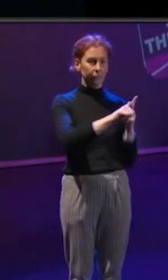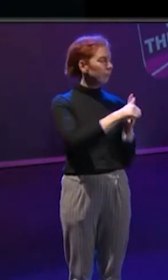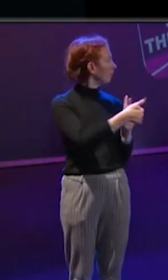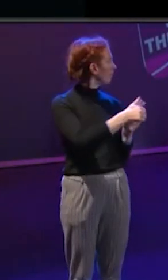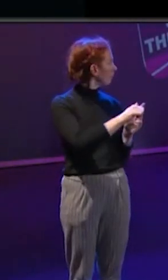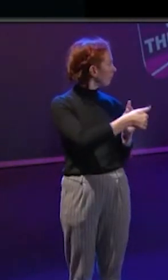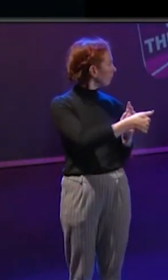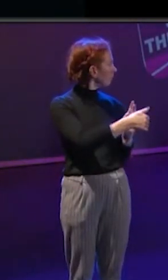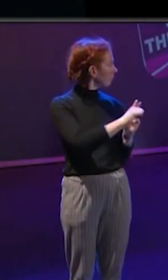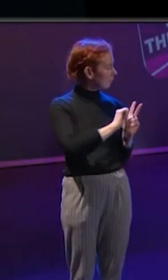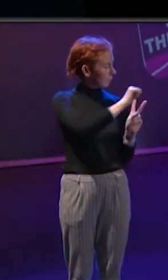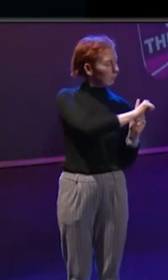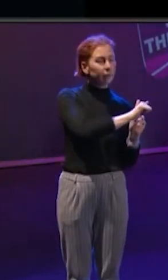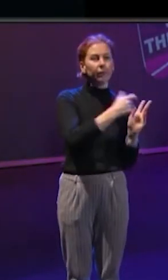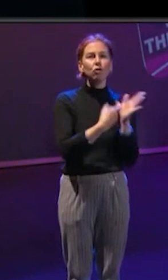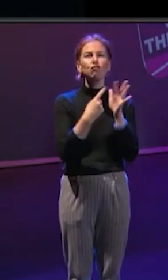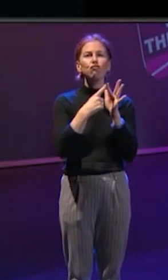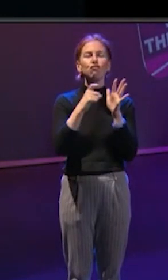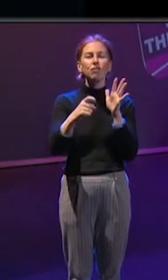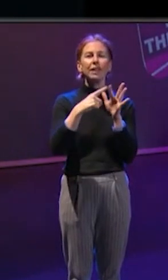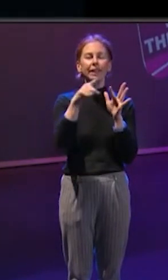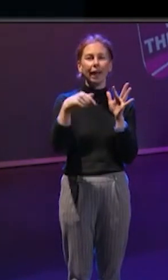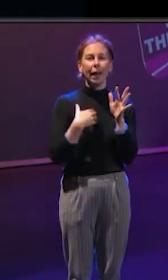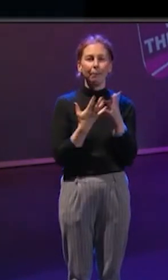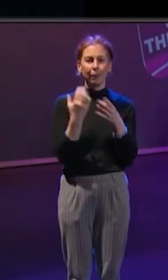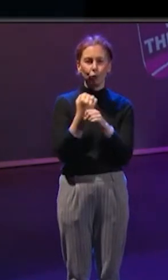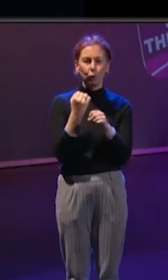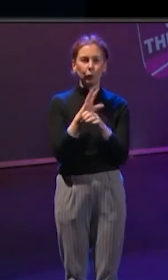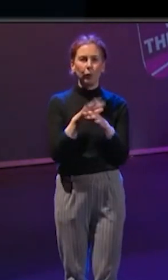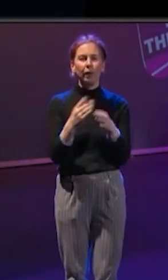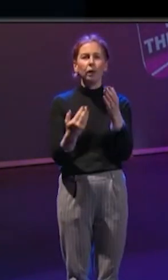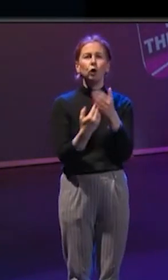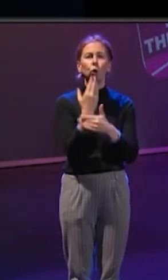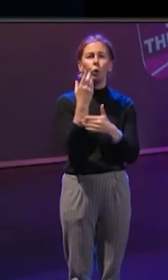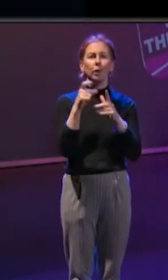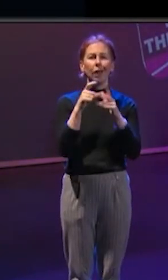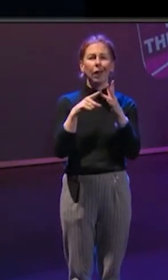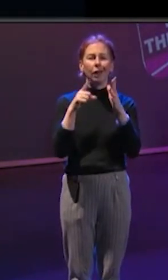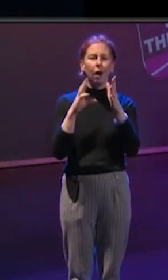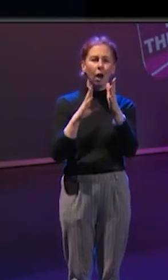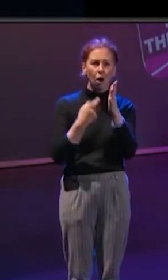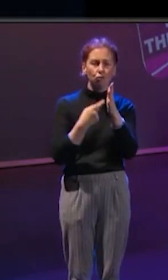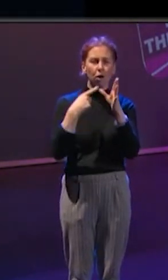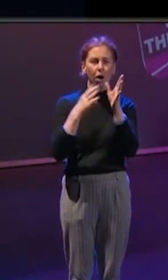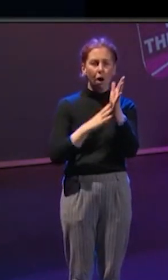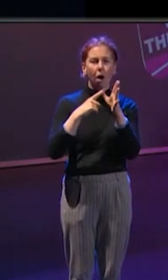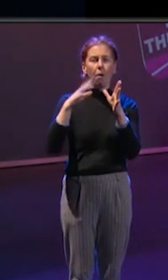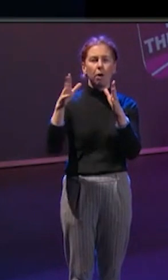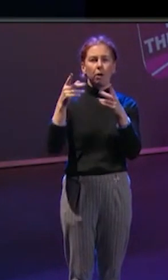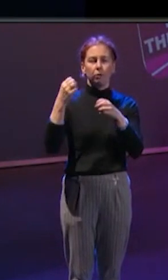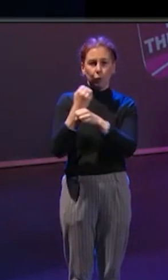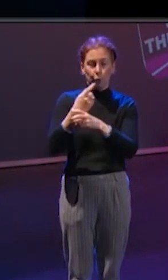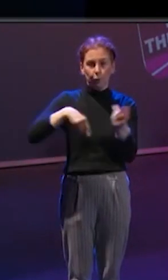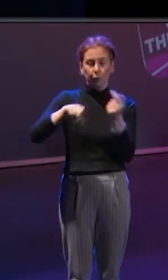the producer at New Diorama Theatre. We're a studio theatre in London, producing work with devised and ensemble theatres, and I